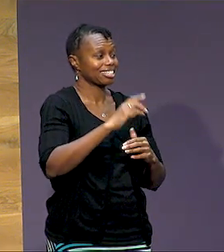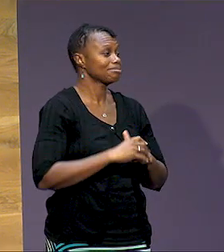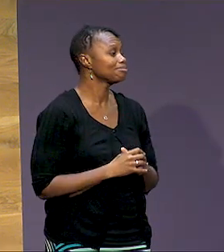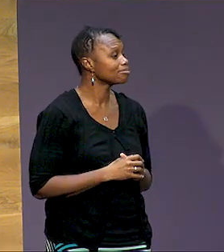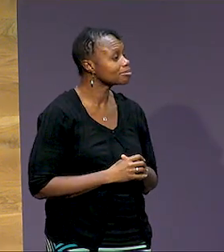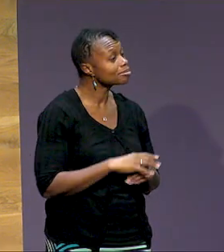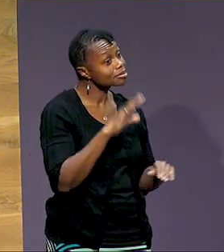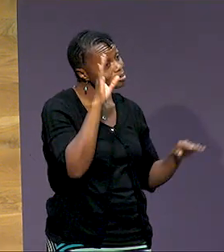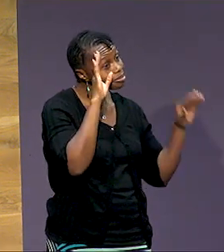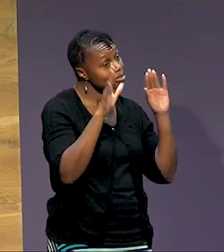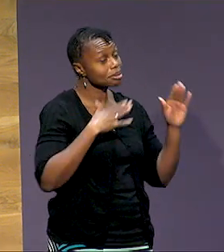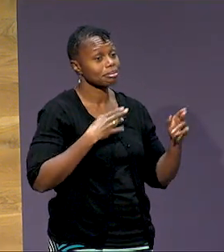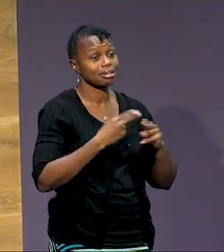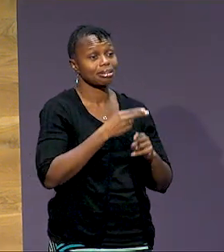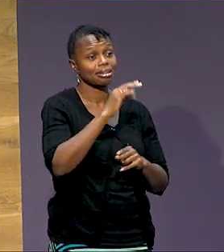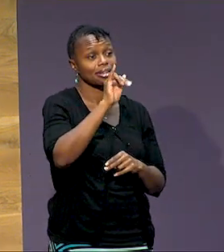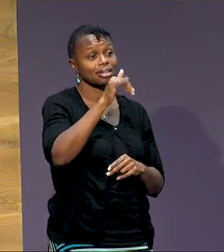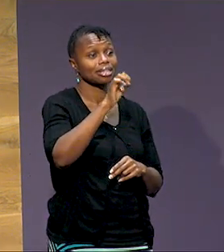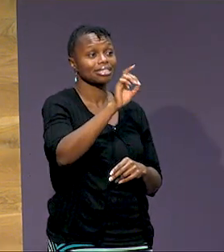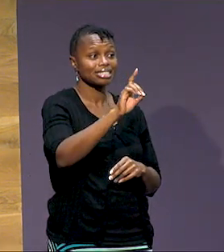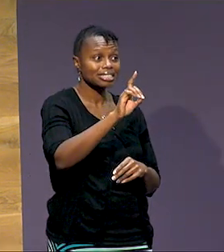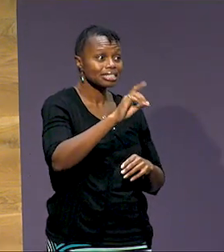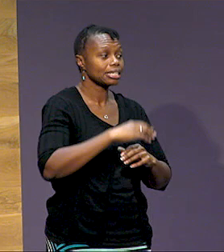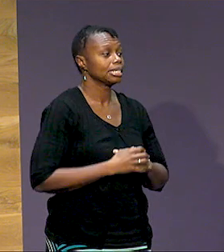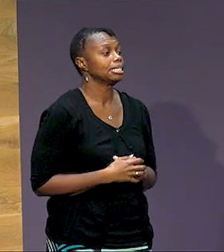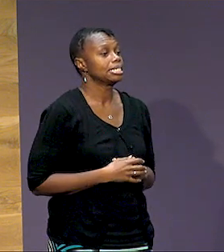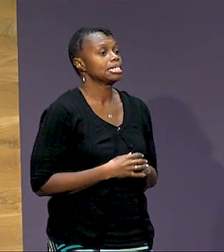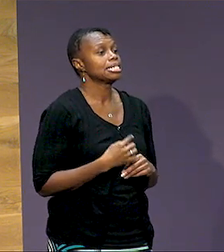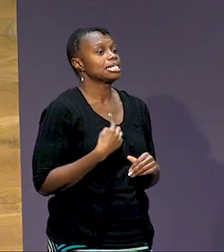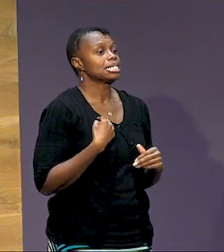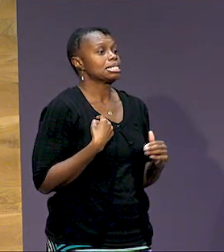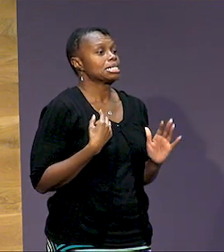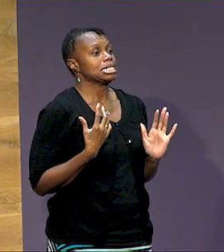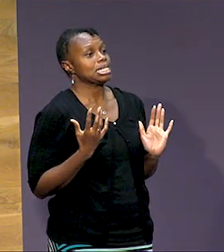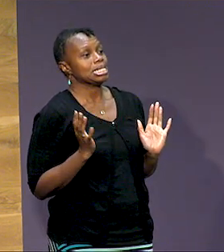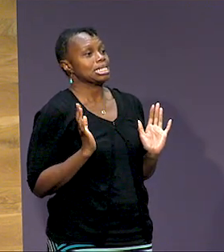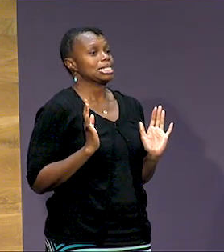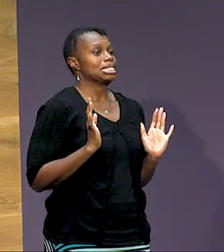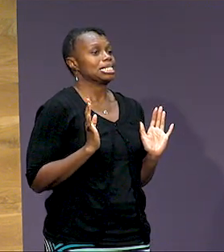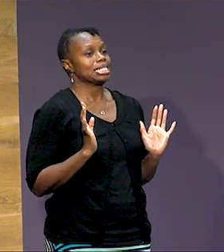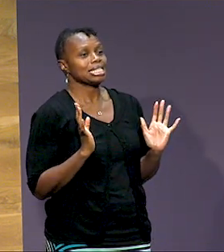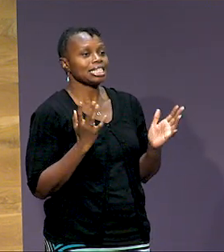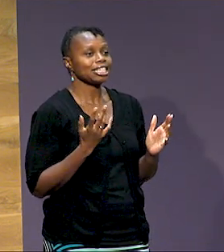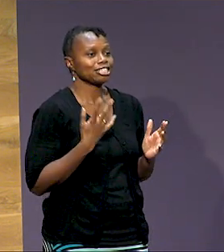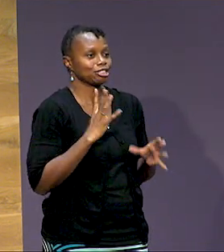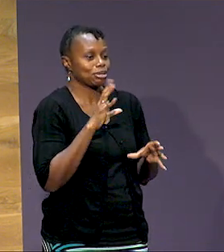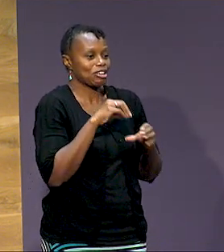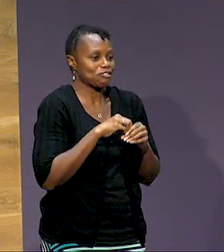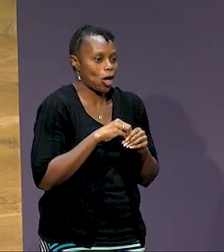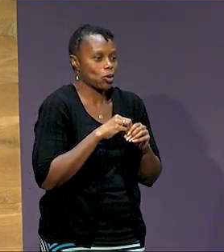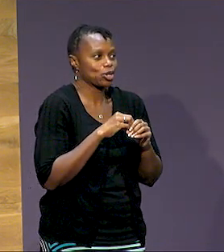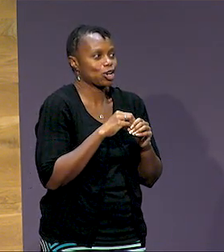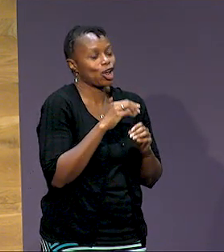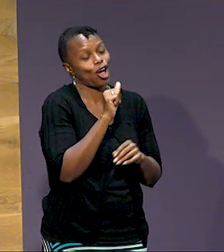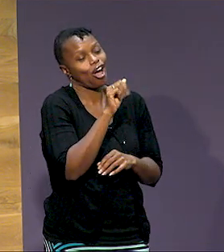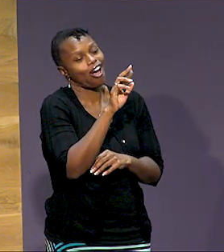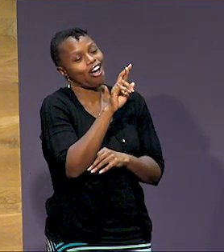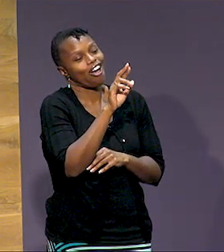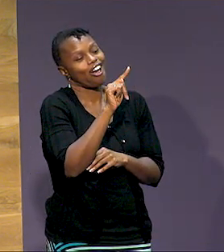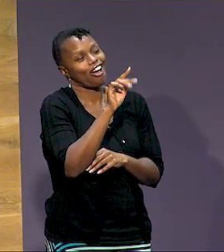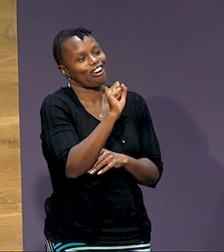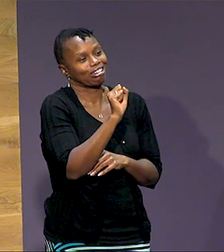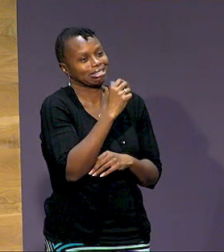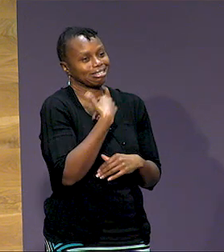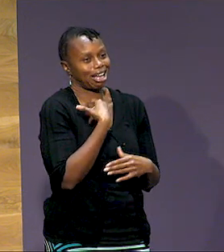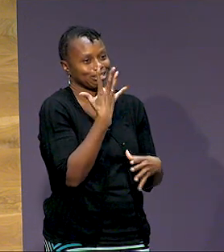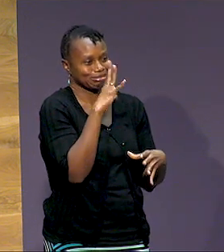Yeah, hi, my name's Jed. I am a reluctant convert to the arts, as it were. Got into